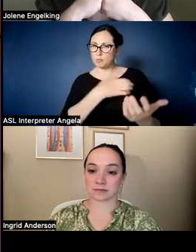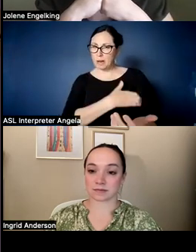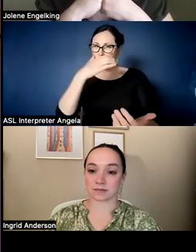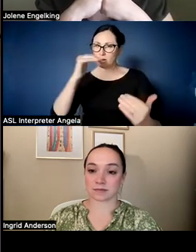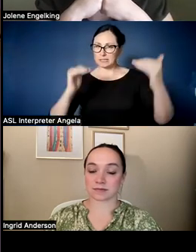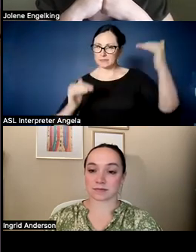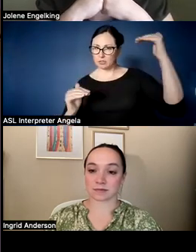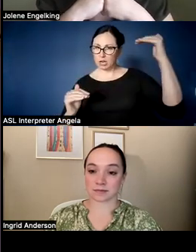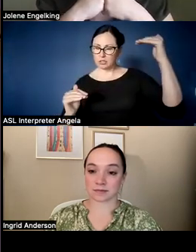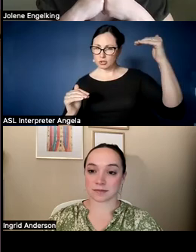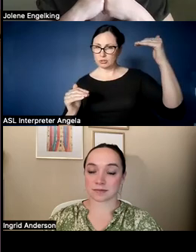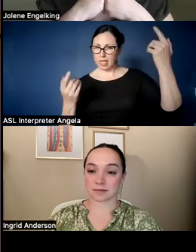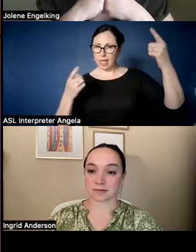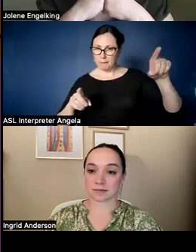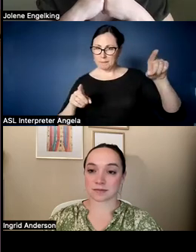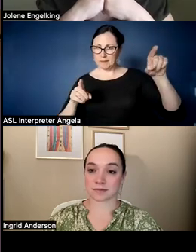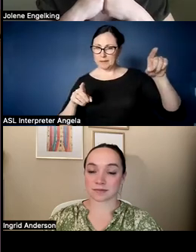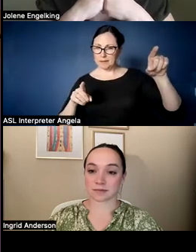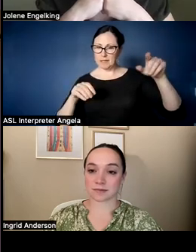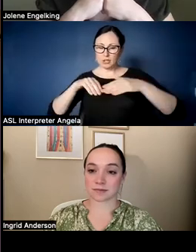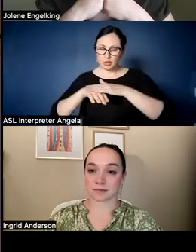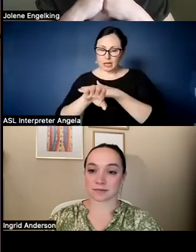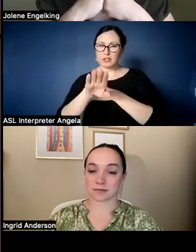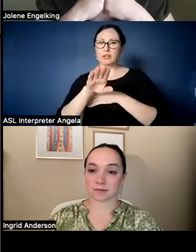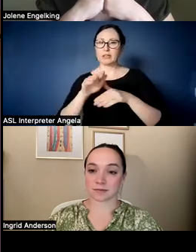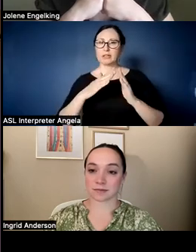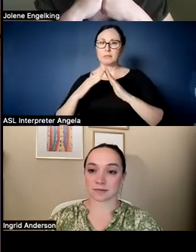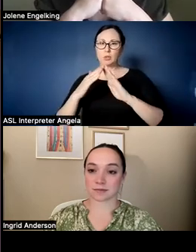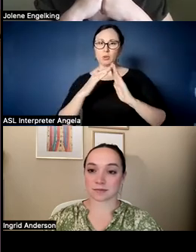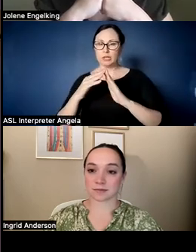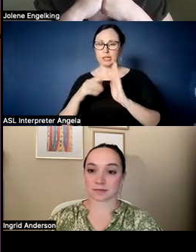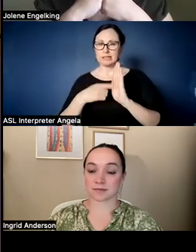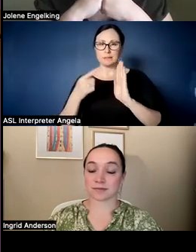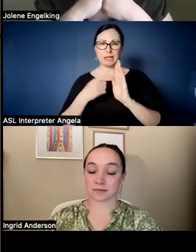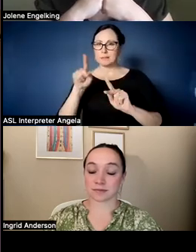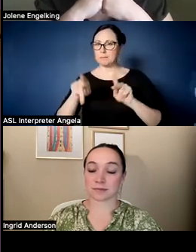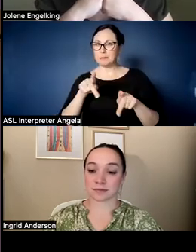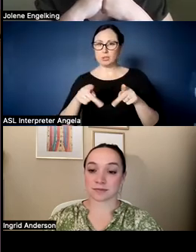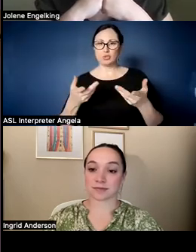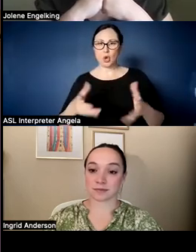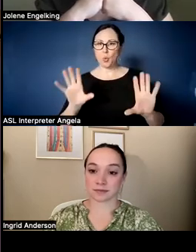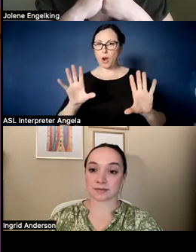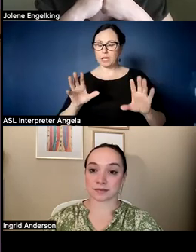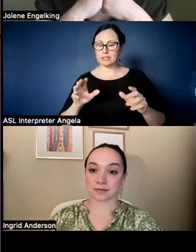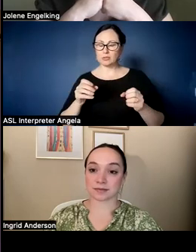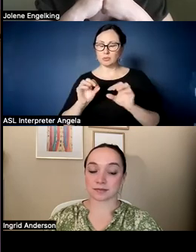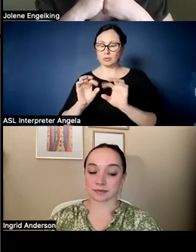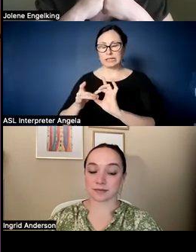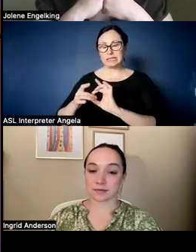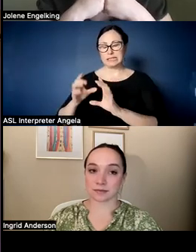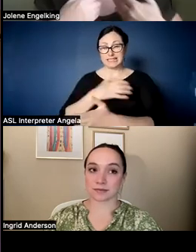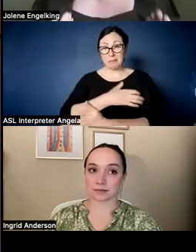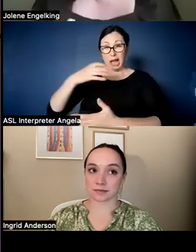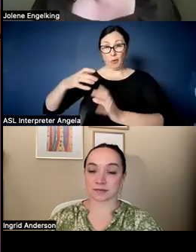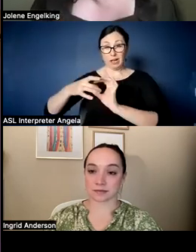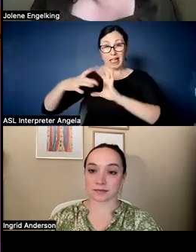entering into communities sometimes where people don't want to let go of that power. People want to wield it in ways that's negative,